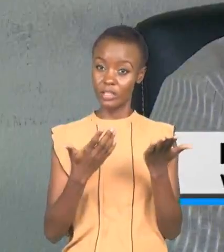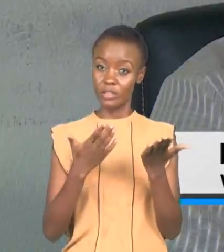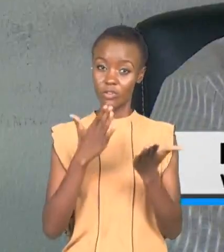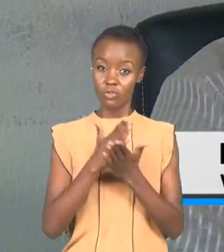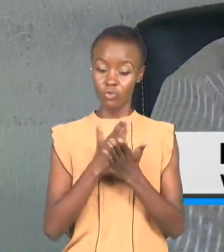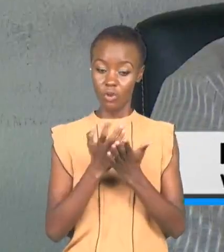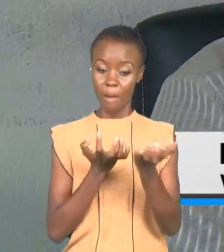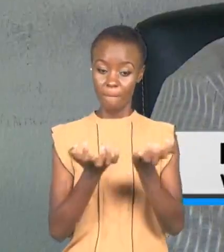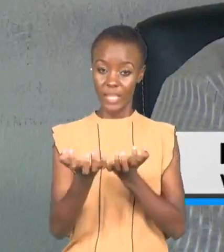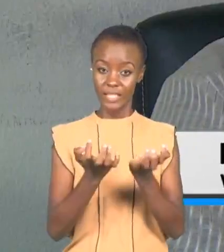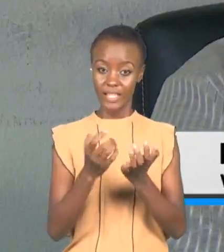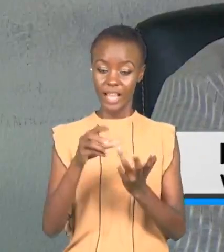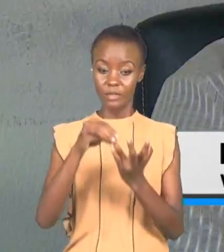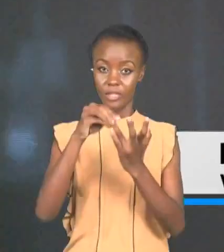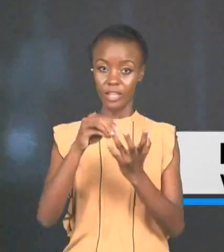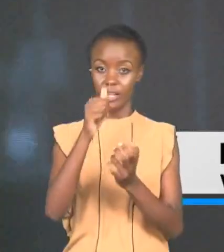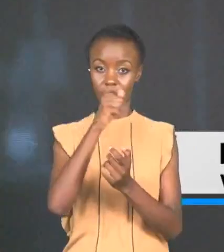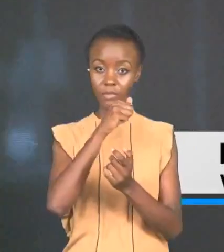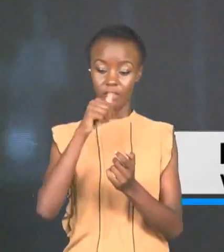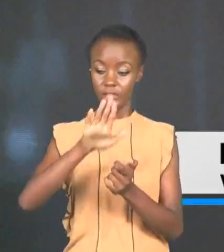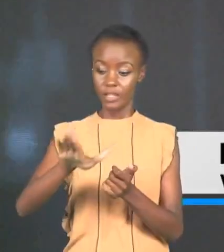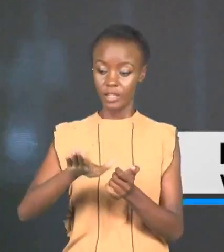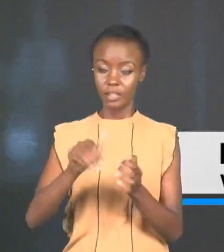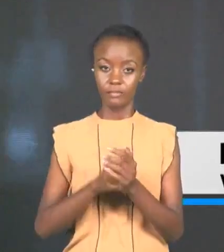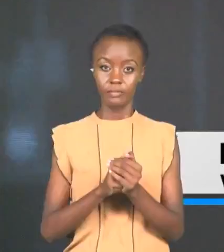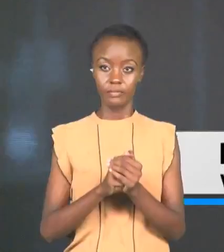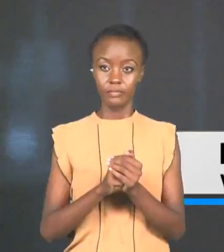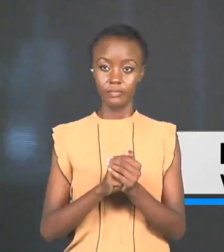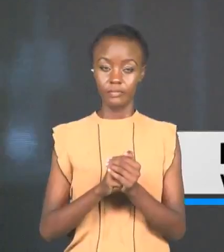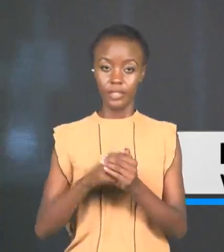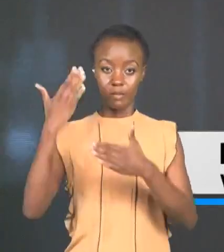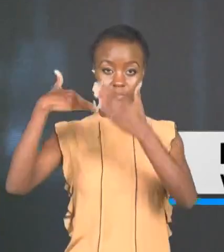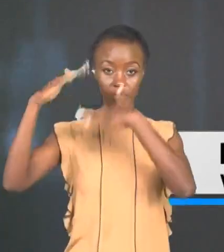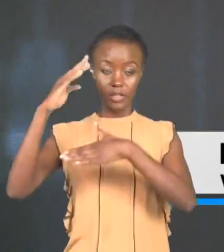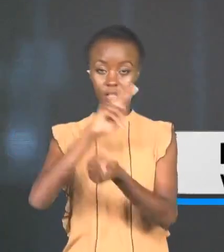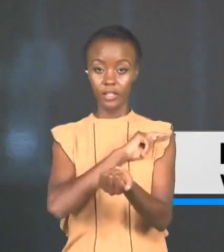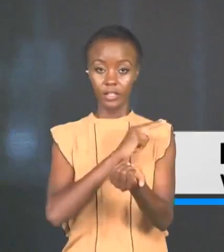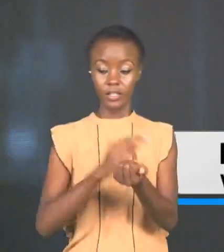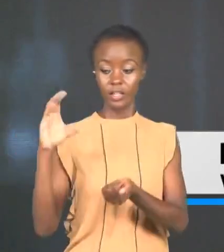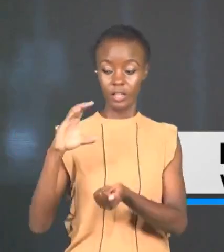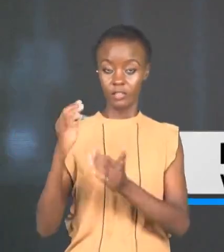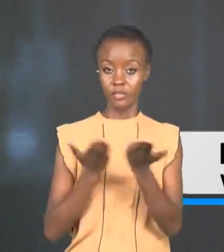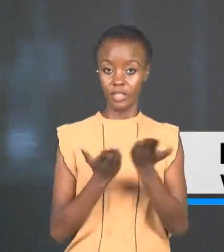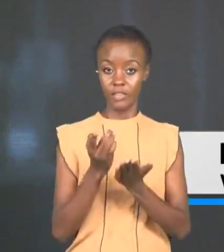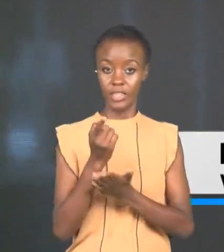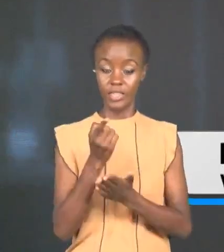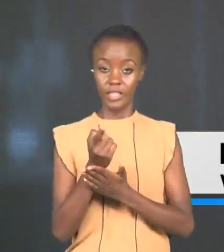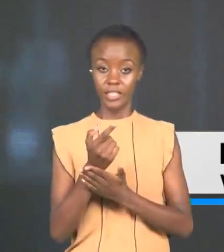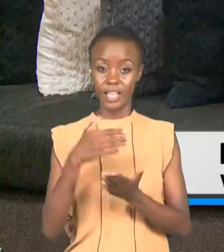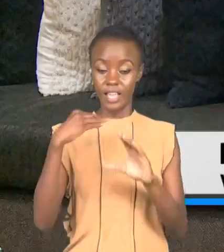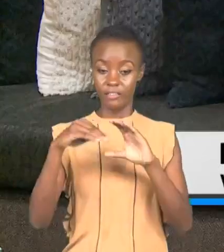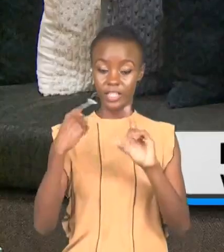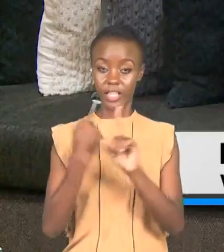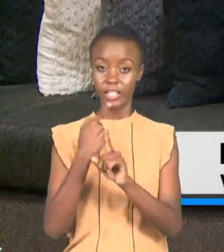pro-business, pro-private enterprise. Following a career in the Nigerian Customs Service, Abubakar made his fortune investing in